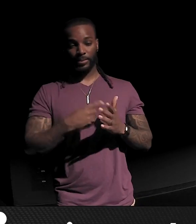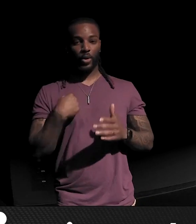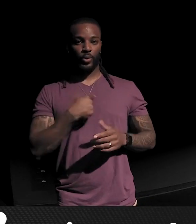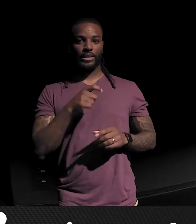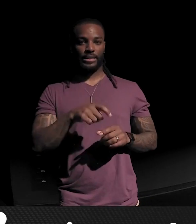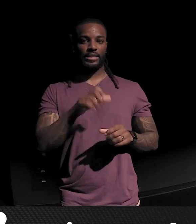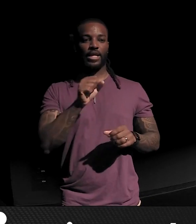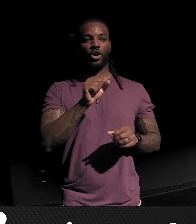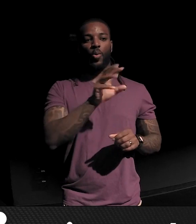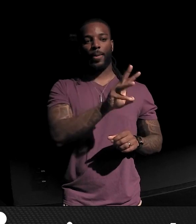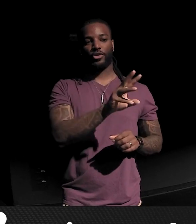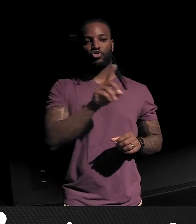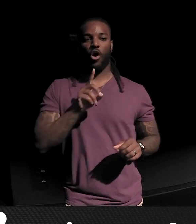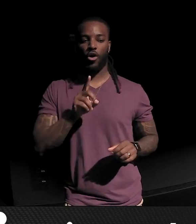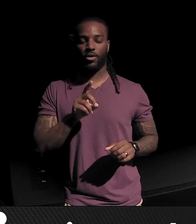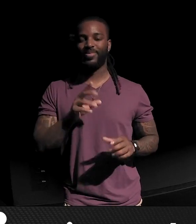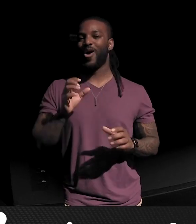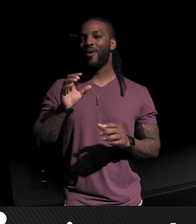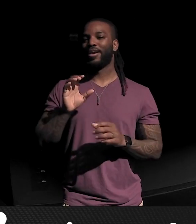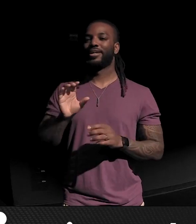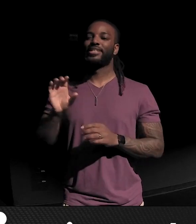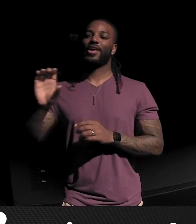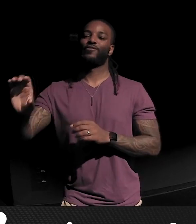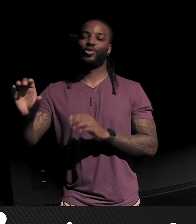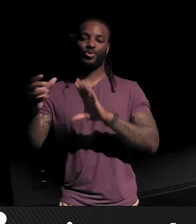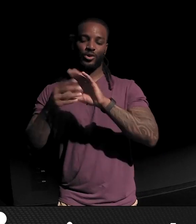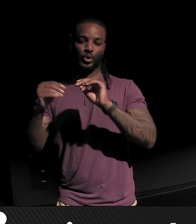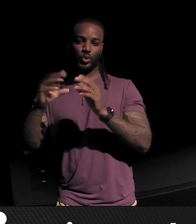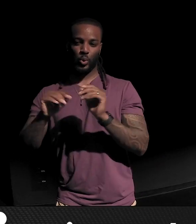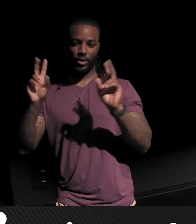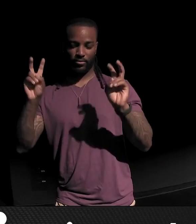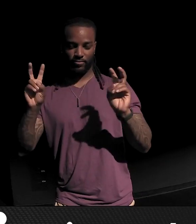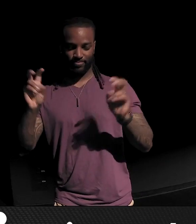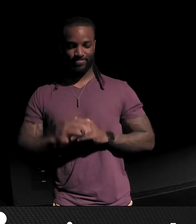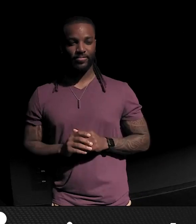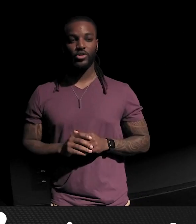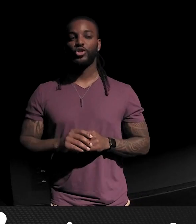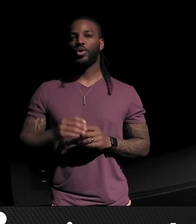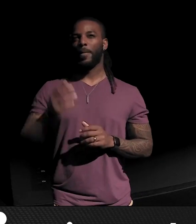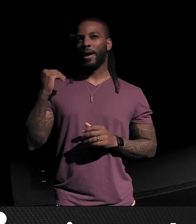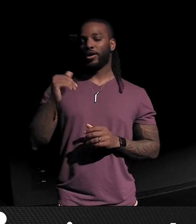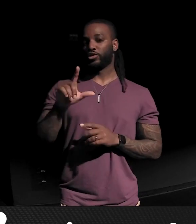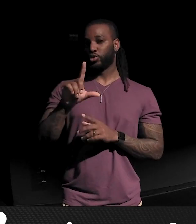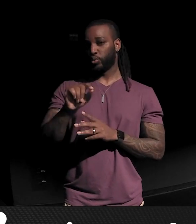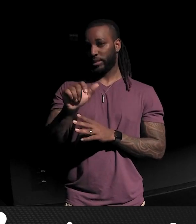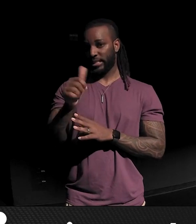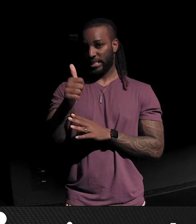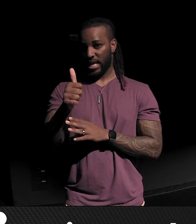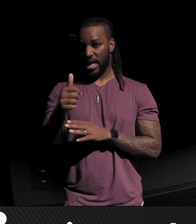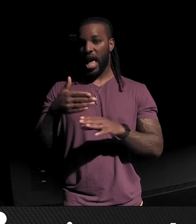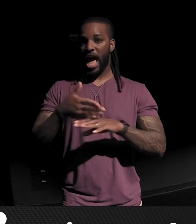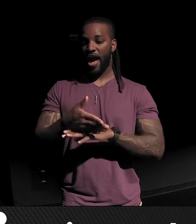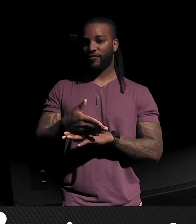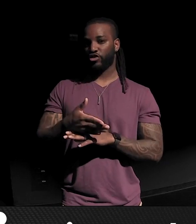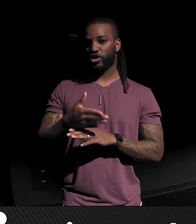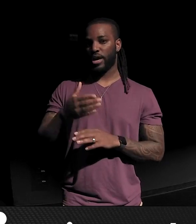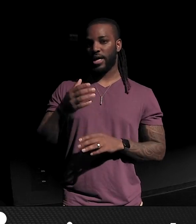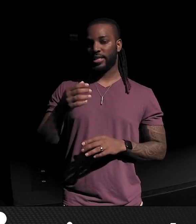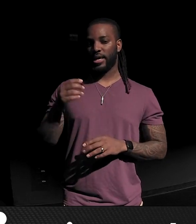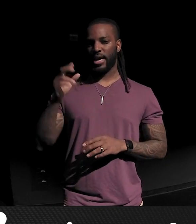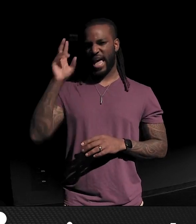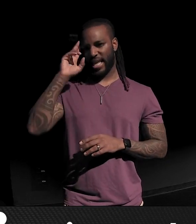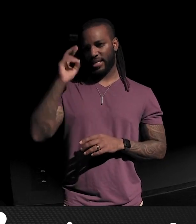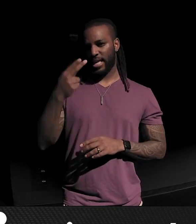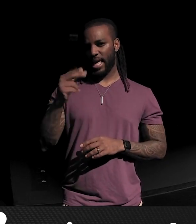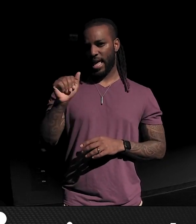And I want to put a story in your bank of testimony. It was 2010, just after the Haiti earthquake, that devastating earthquake. And